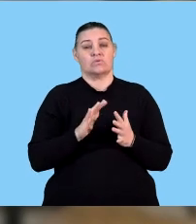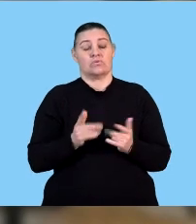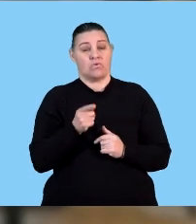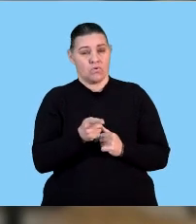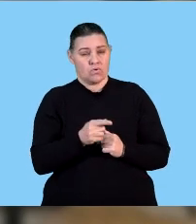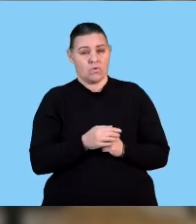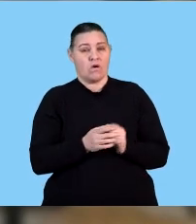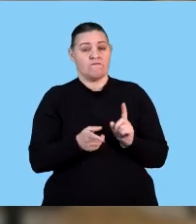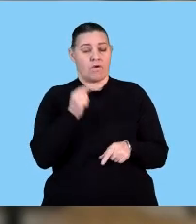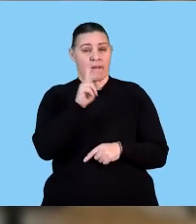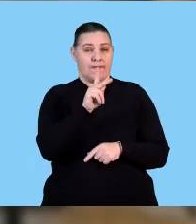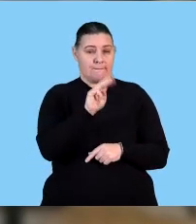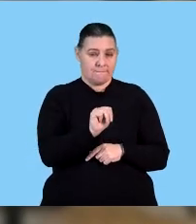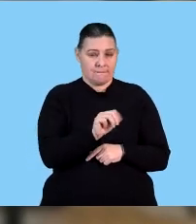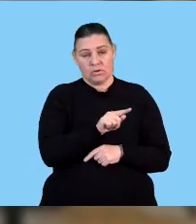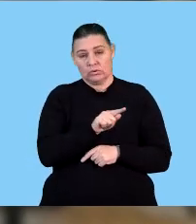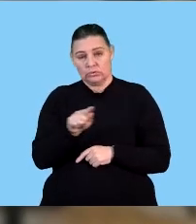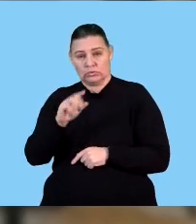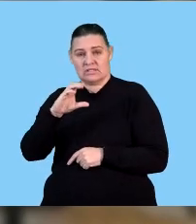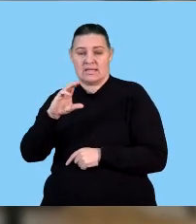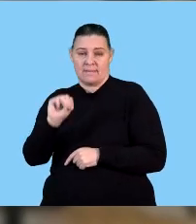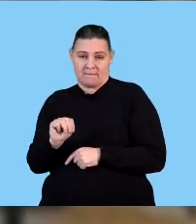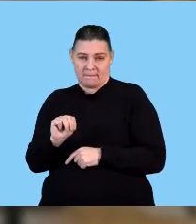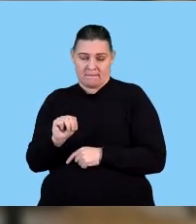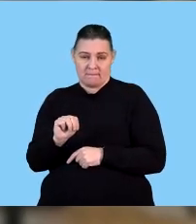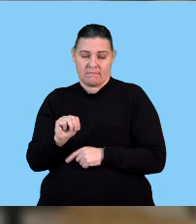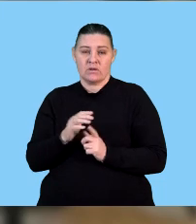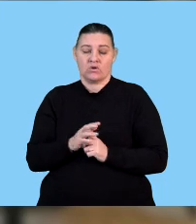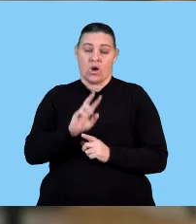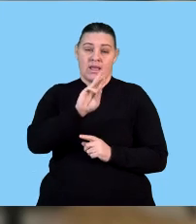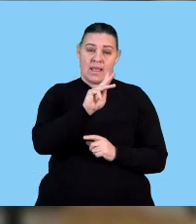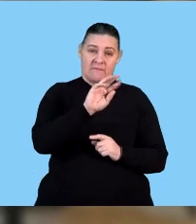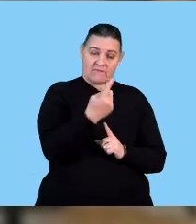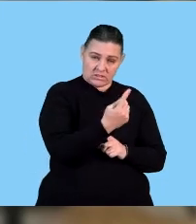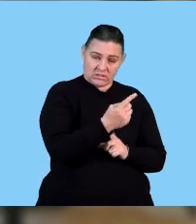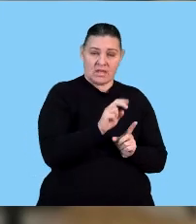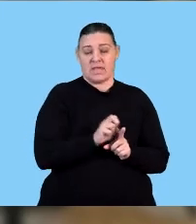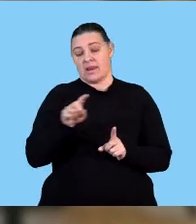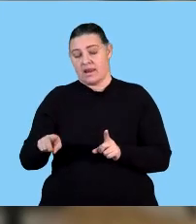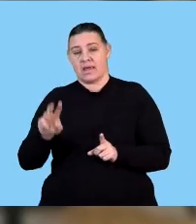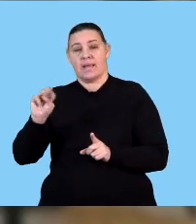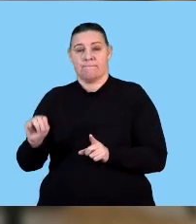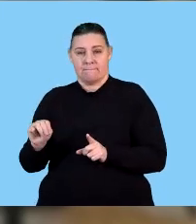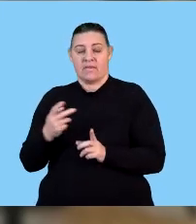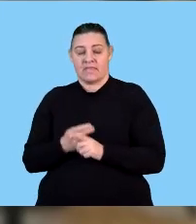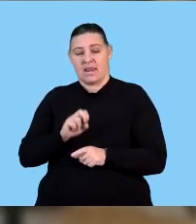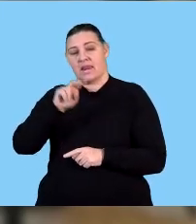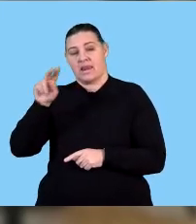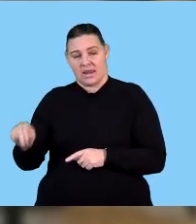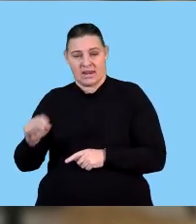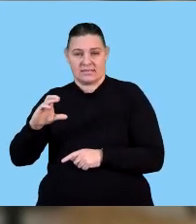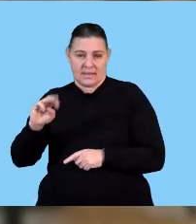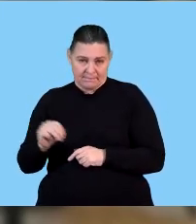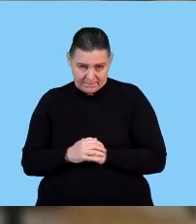So in this case, I'm going from kilometers to centimeters. So that's kilometers first. Then I've got to jump to meters. Then I'm going to jump